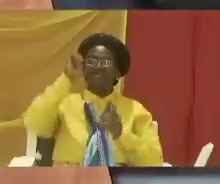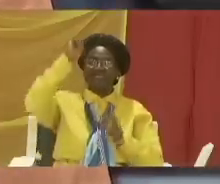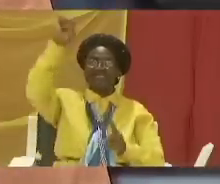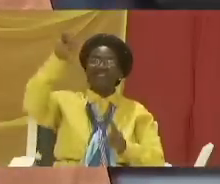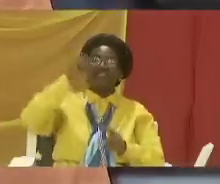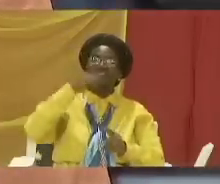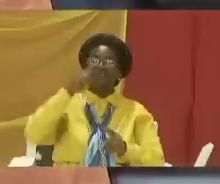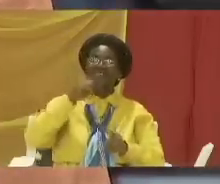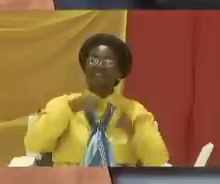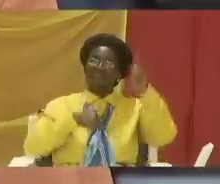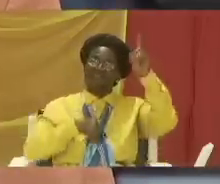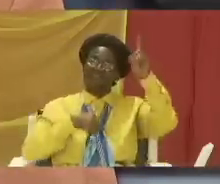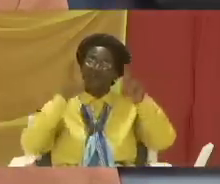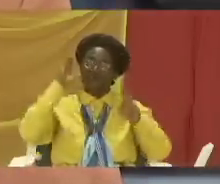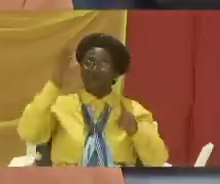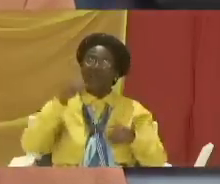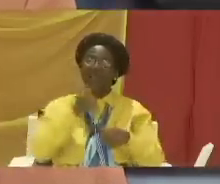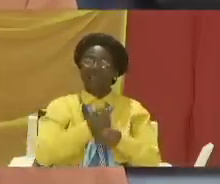Jerusalem.